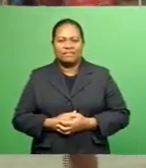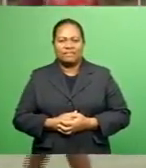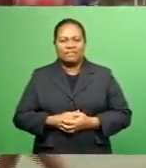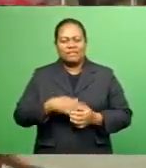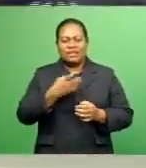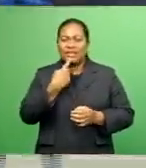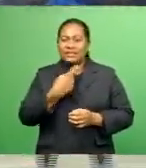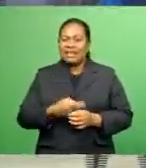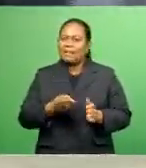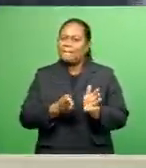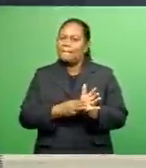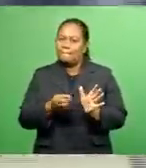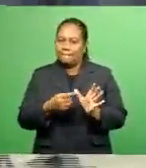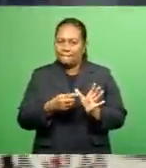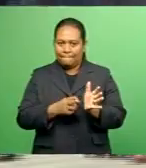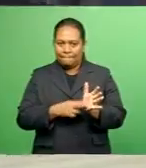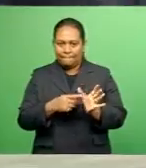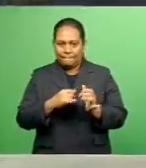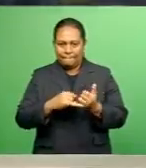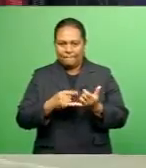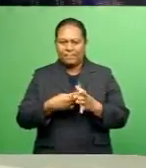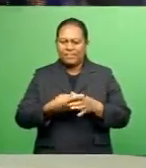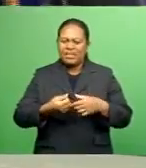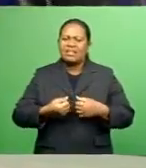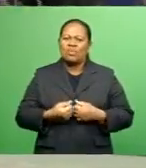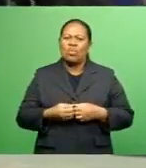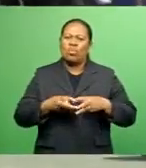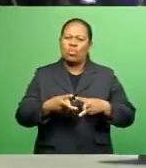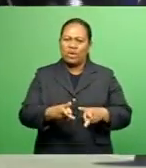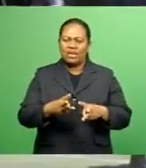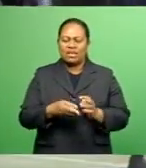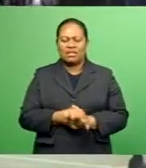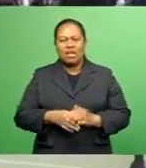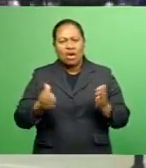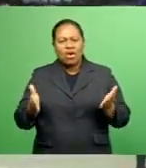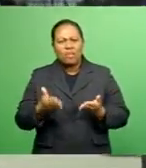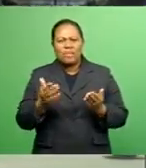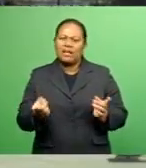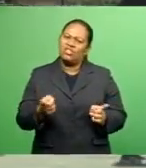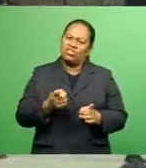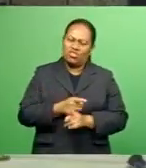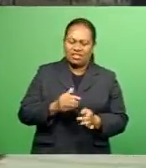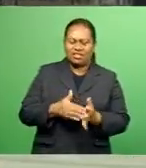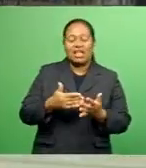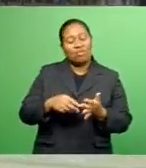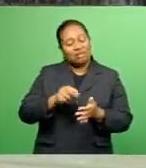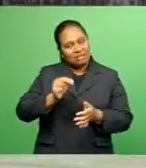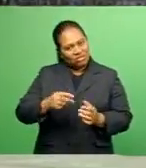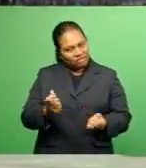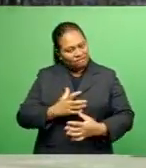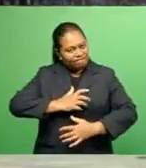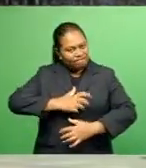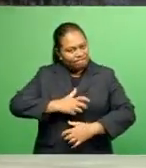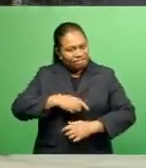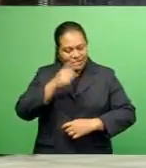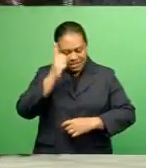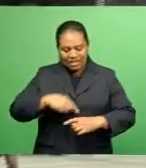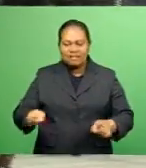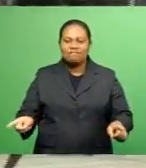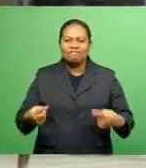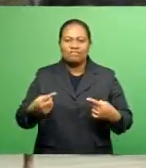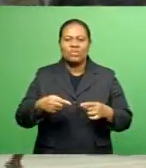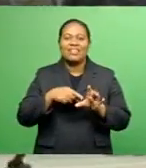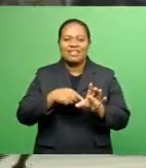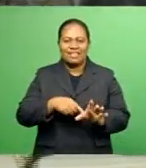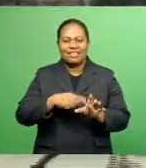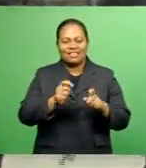Manasa Nukuvo says the style of play has changed over the years and they need to adapt to be able to compete with the young